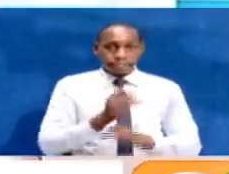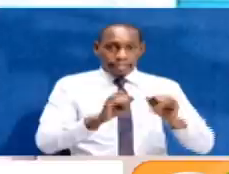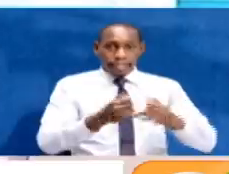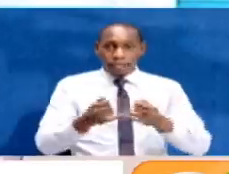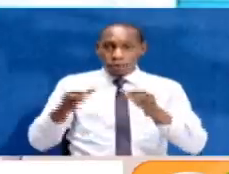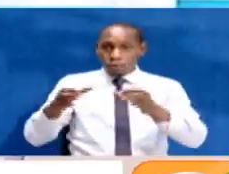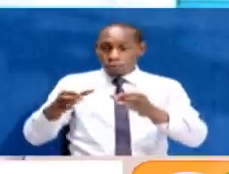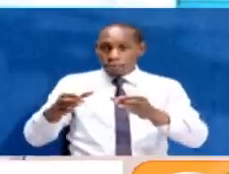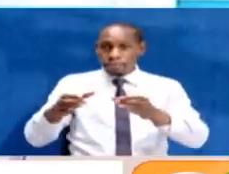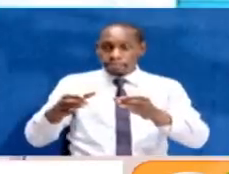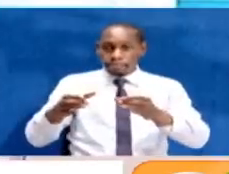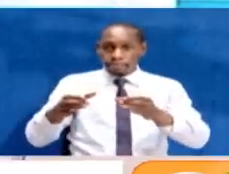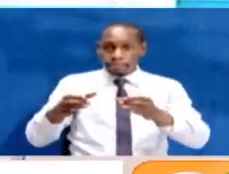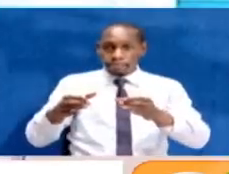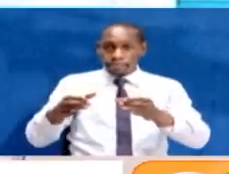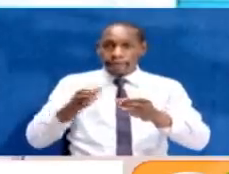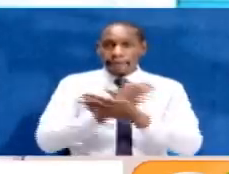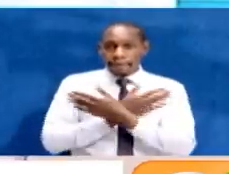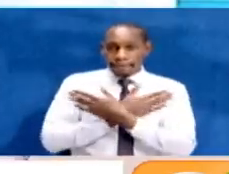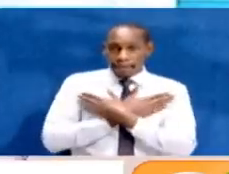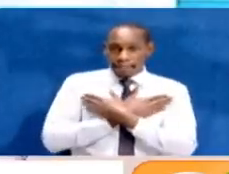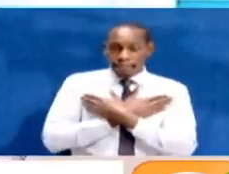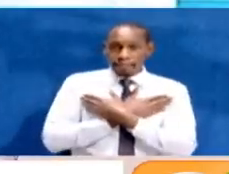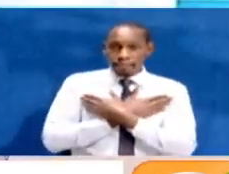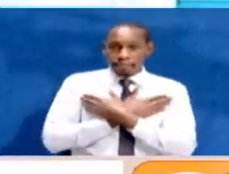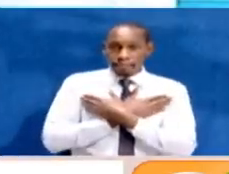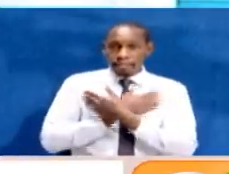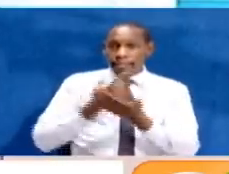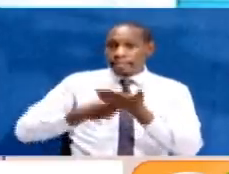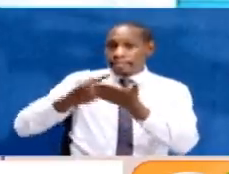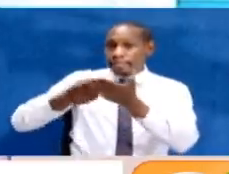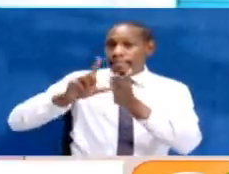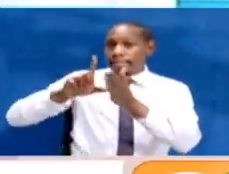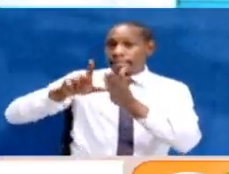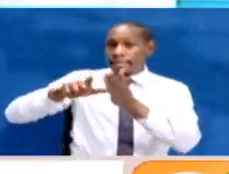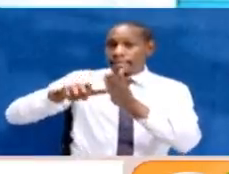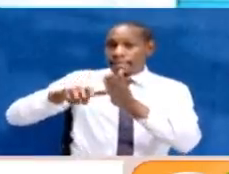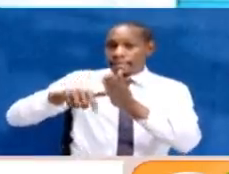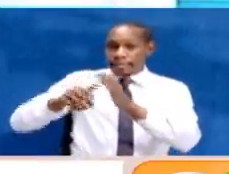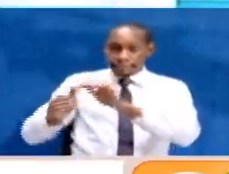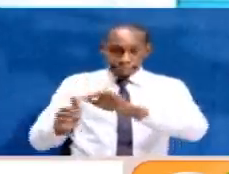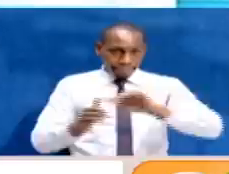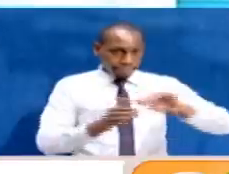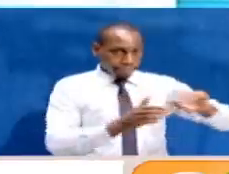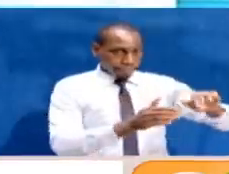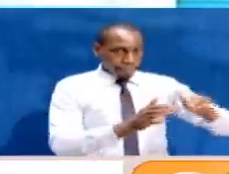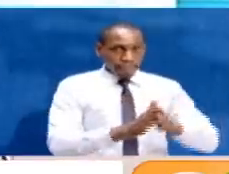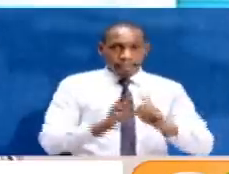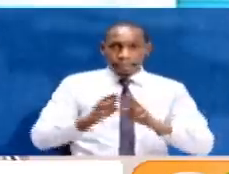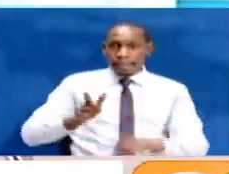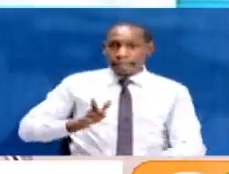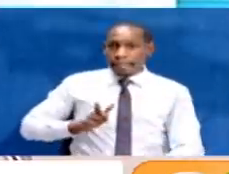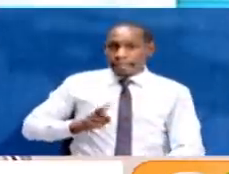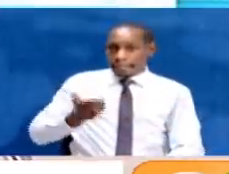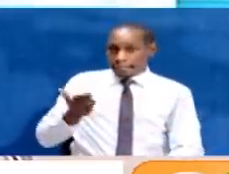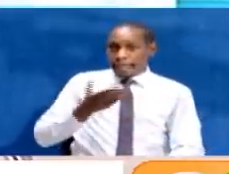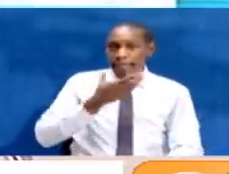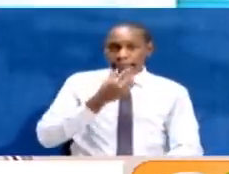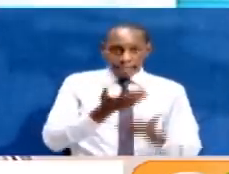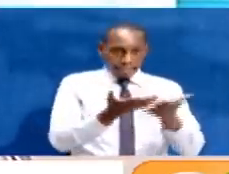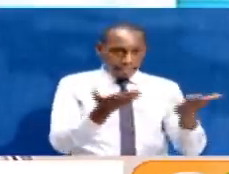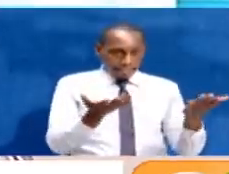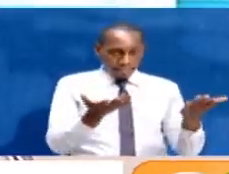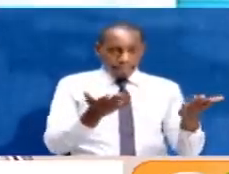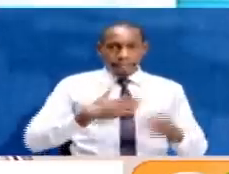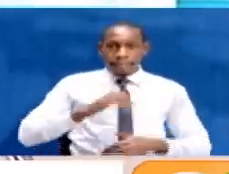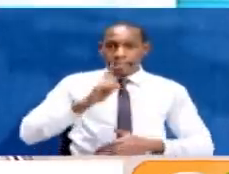new coalition colleagues will be part of our discussion later on. But lady and gentlemen, I should